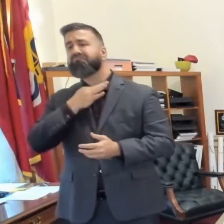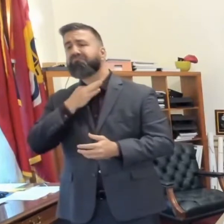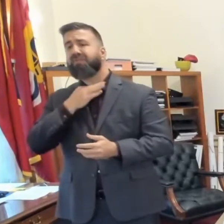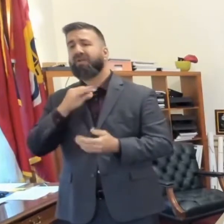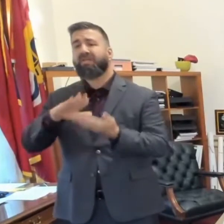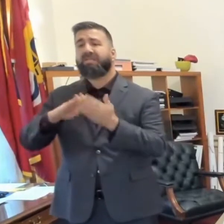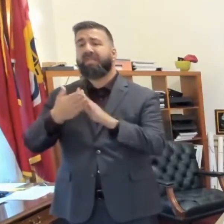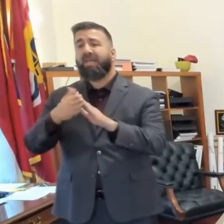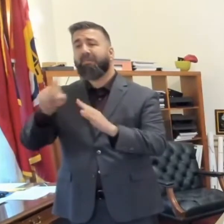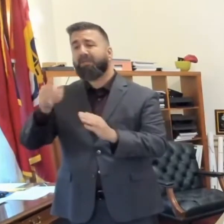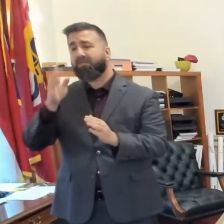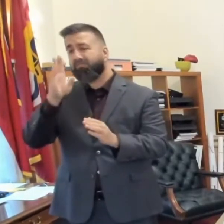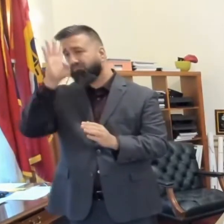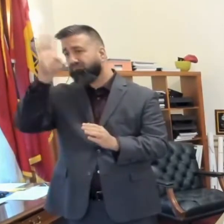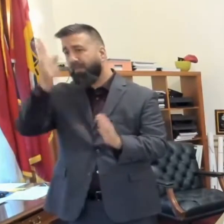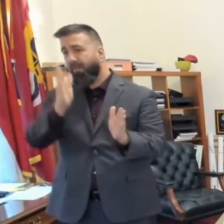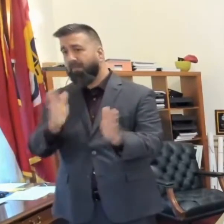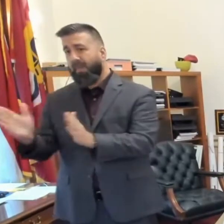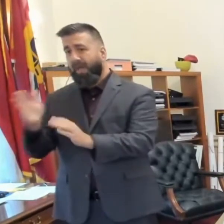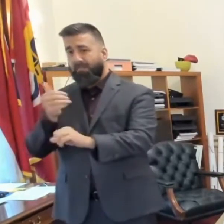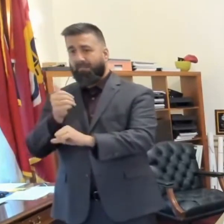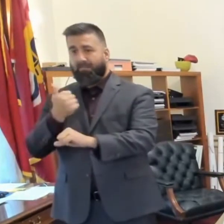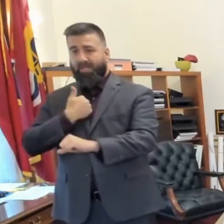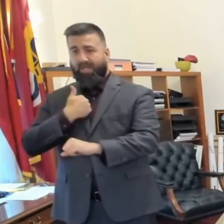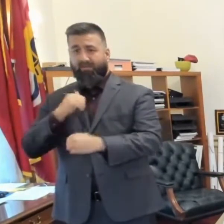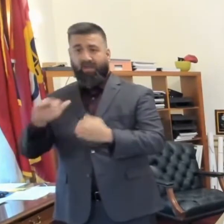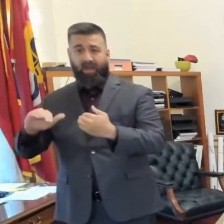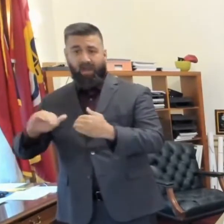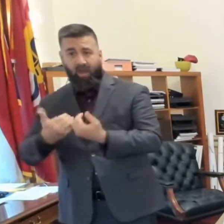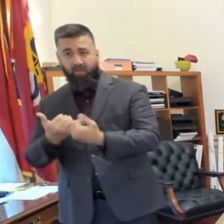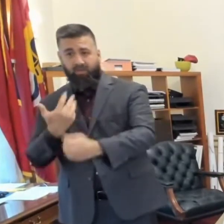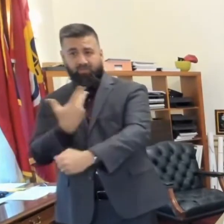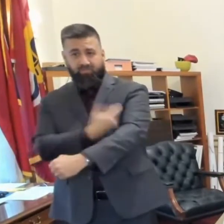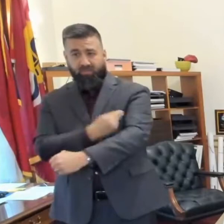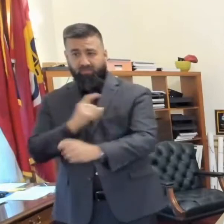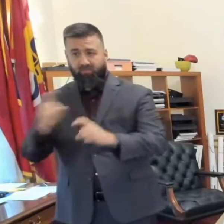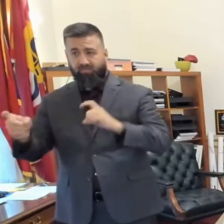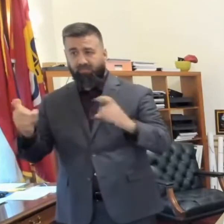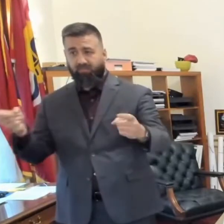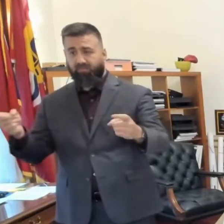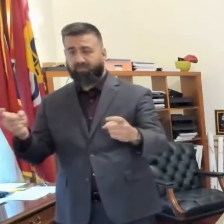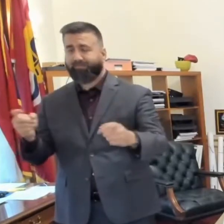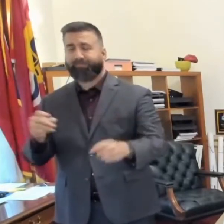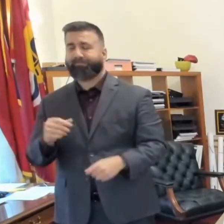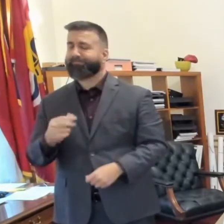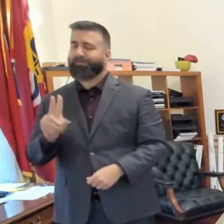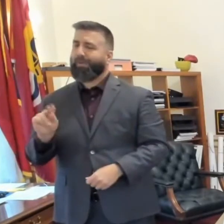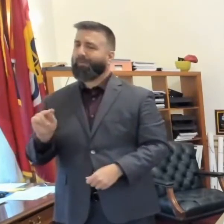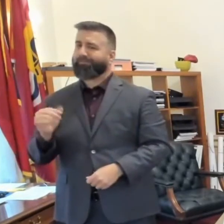state gives us? We are dependent on what the state gives us now,